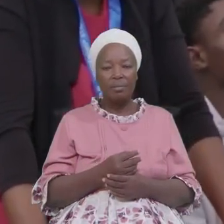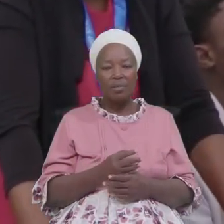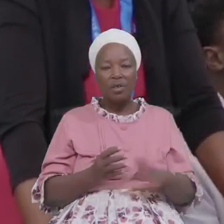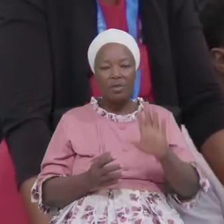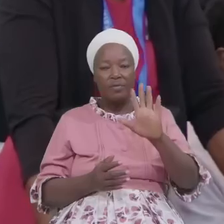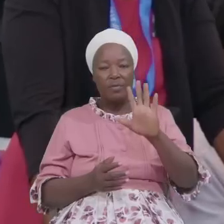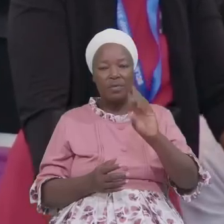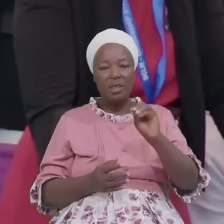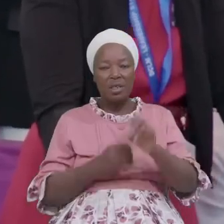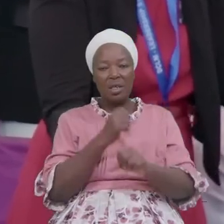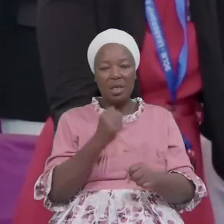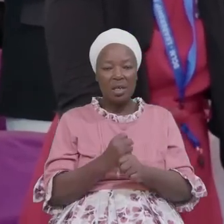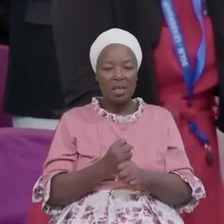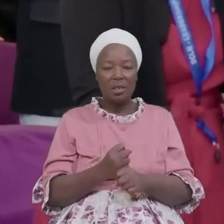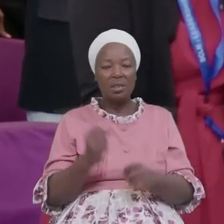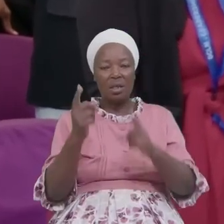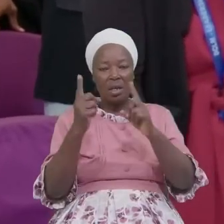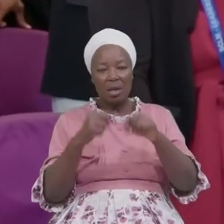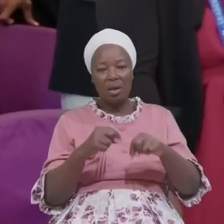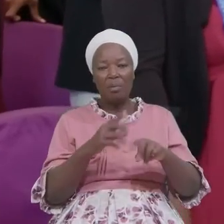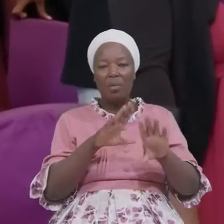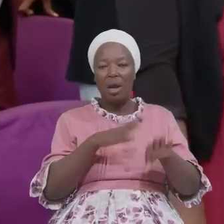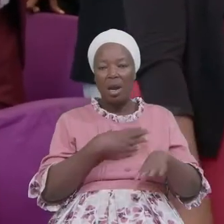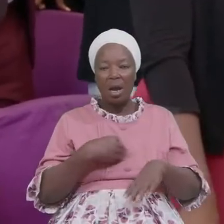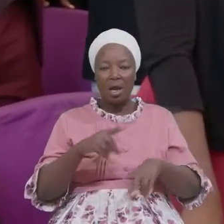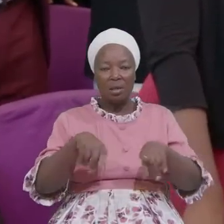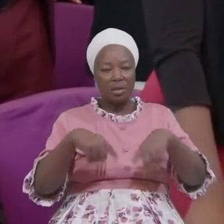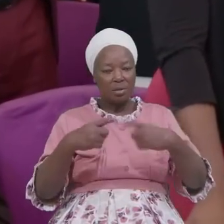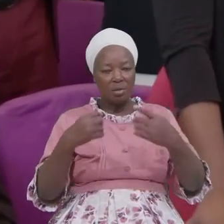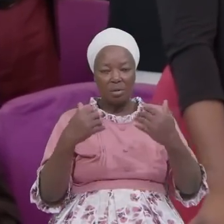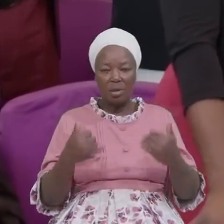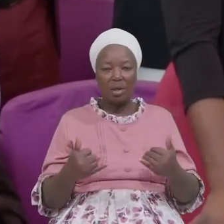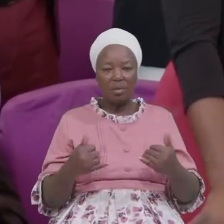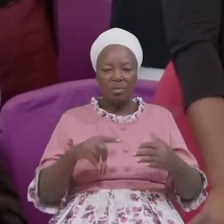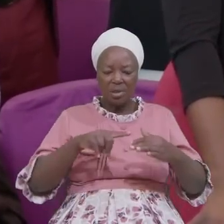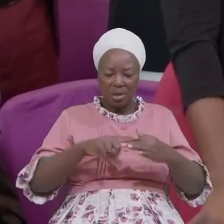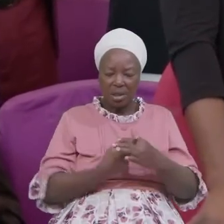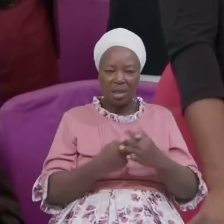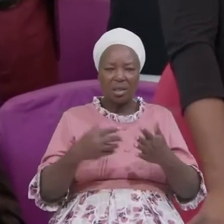50 years come and gone. Begin afresh.